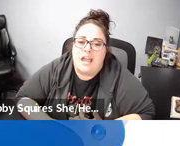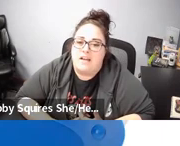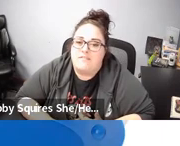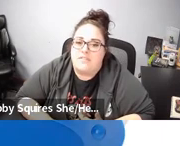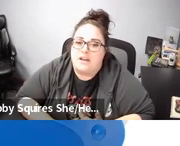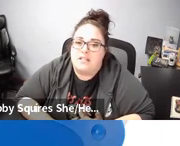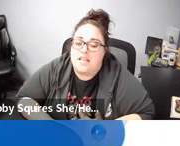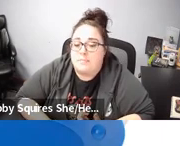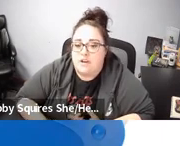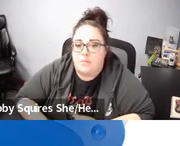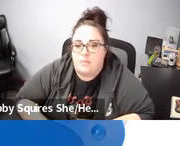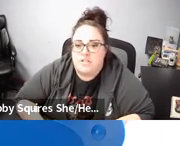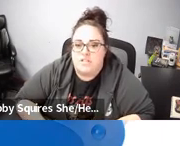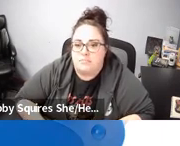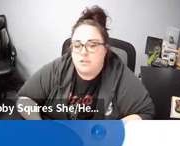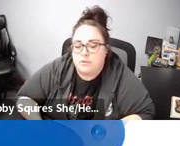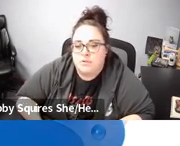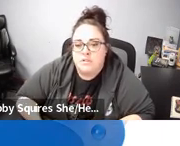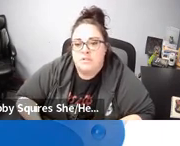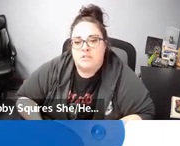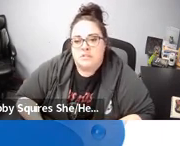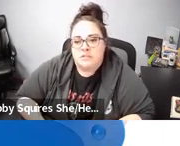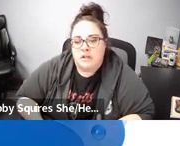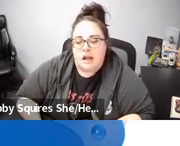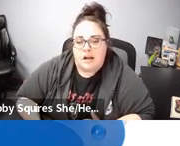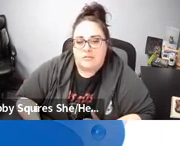we have the top right one, which is a blue